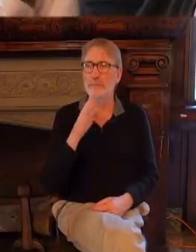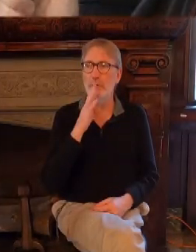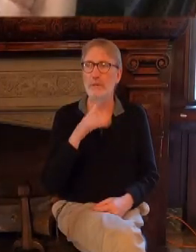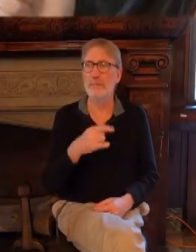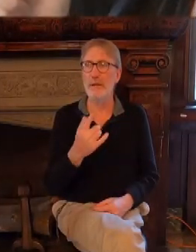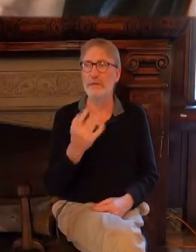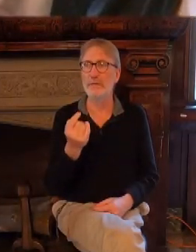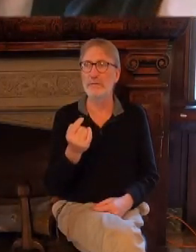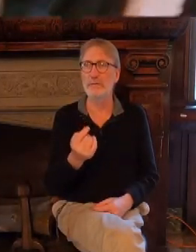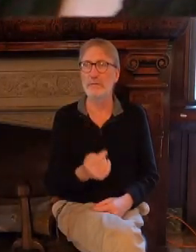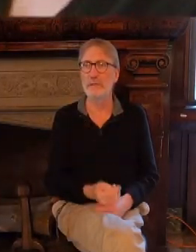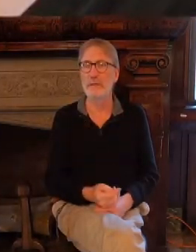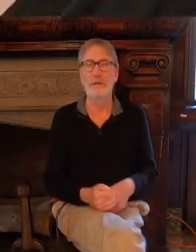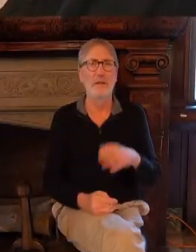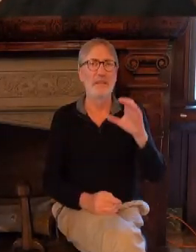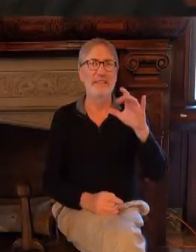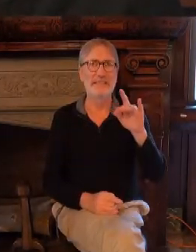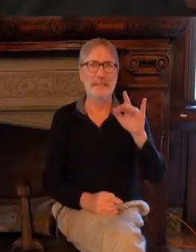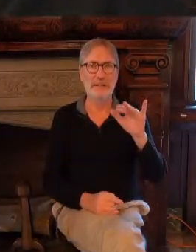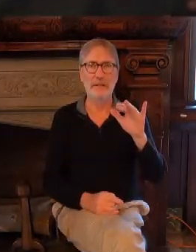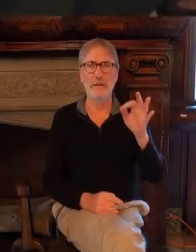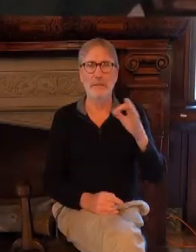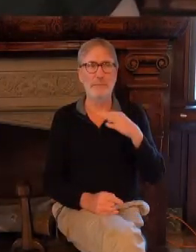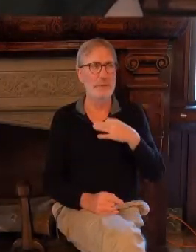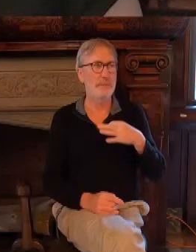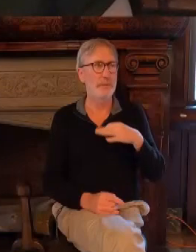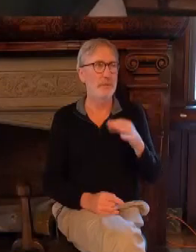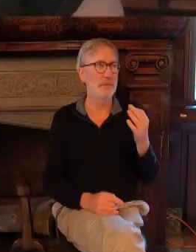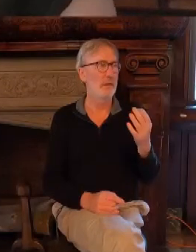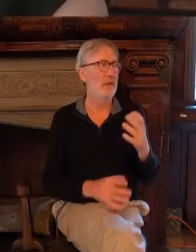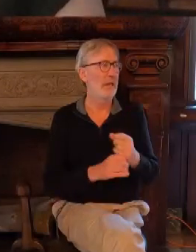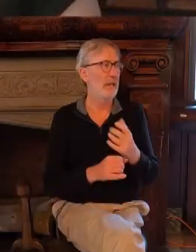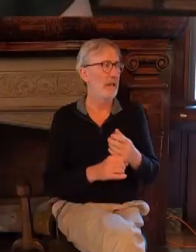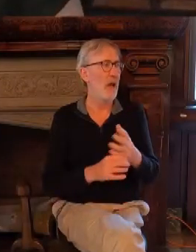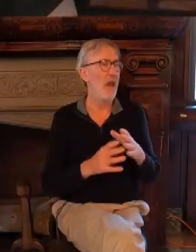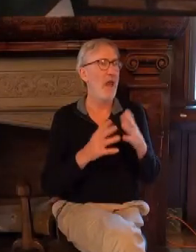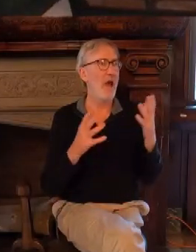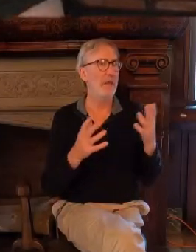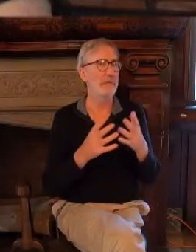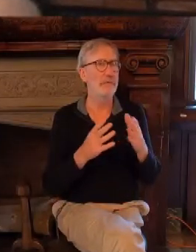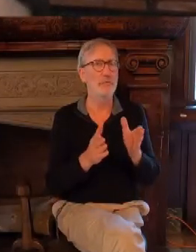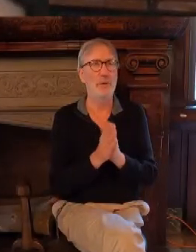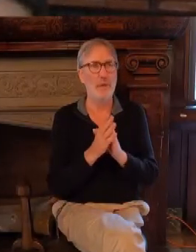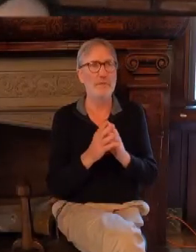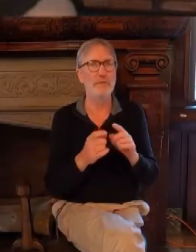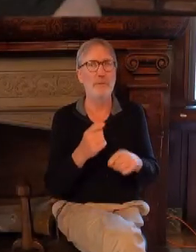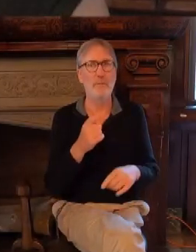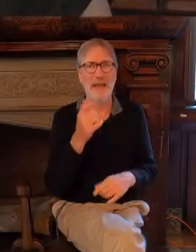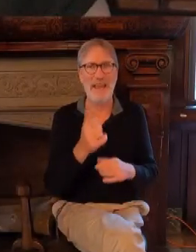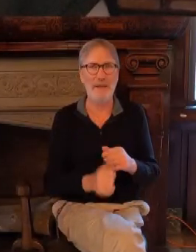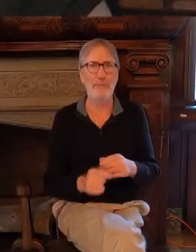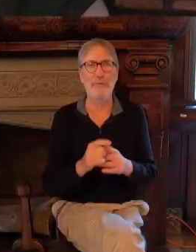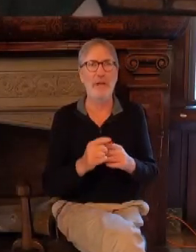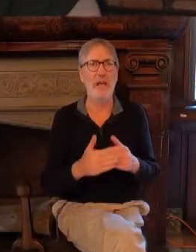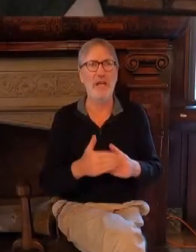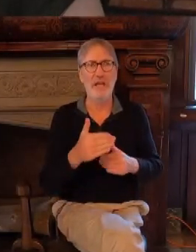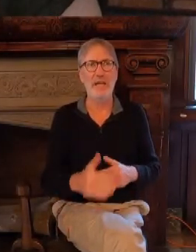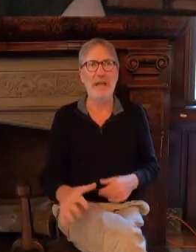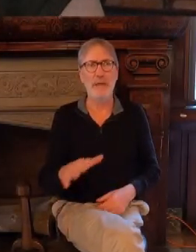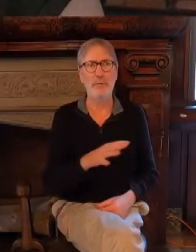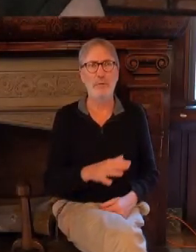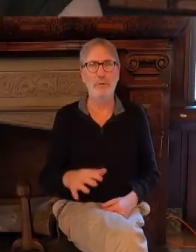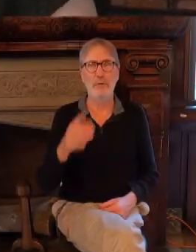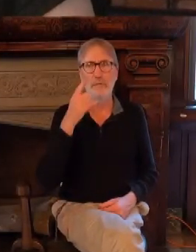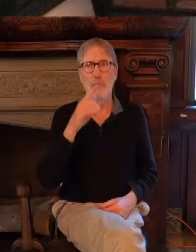but the city is receiving an overwhelming number of requests from pretty much every neighborhood for